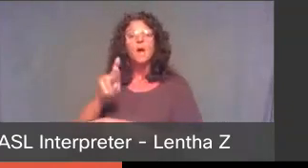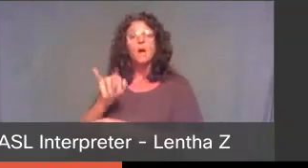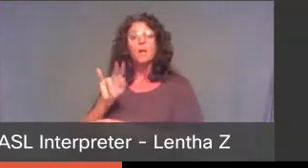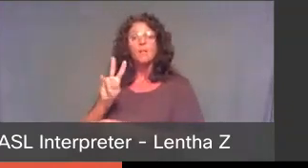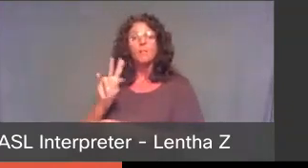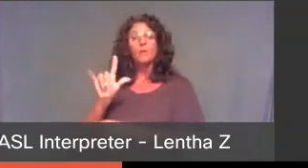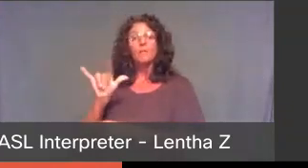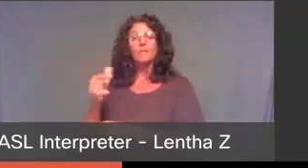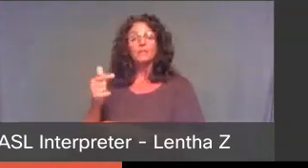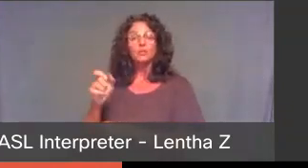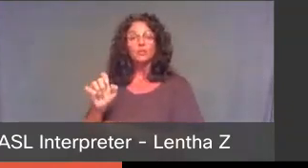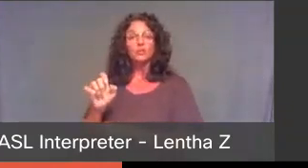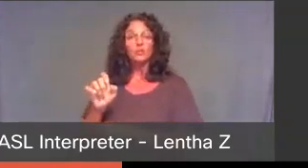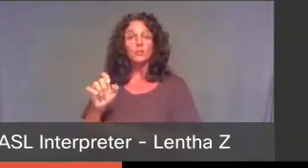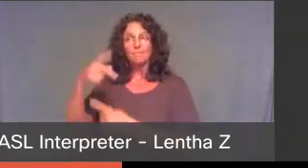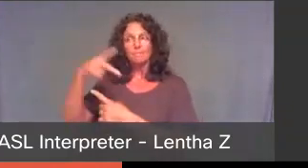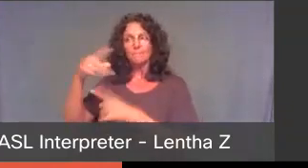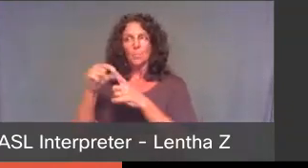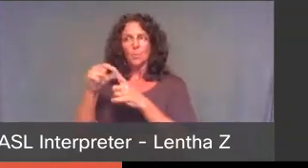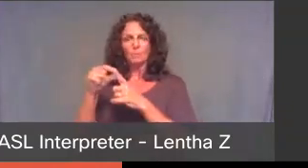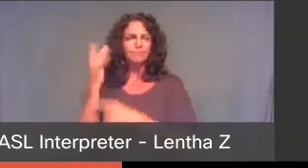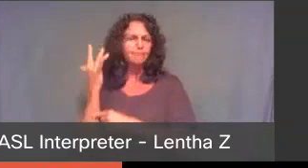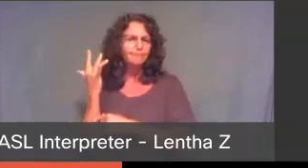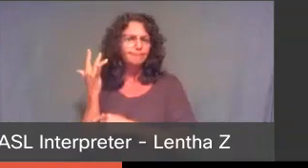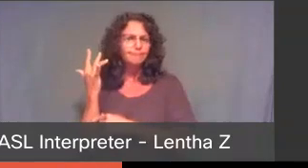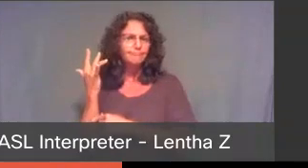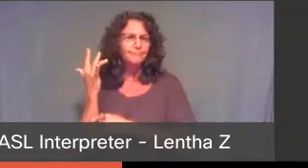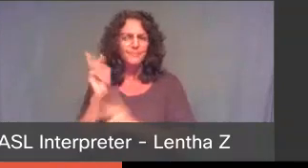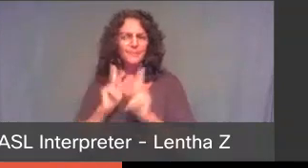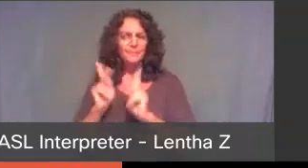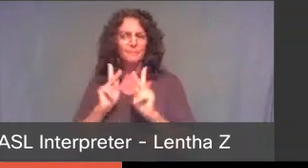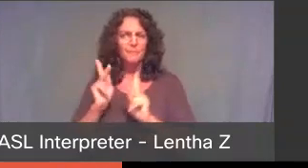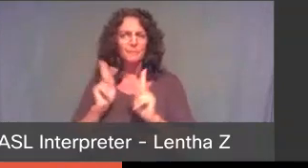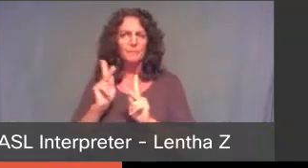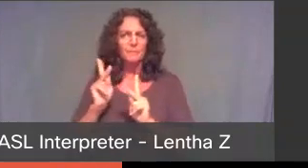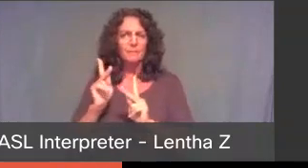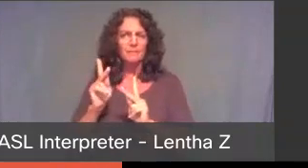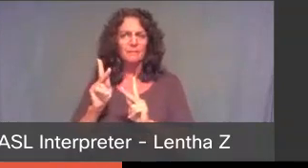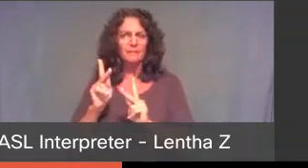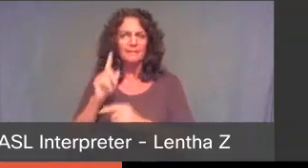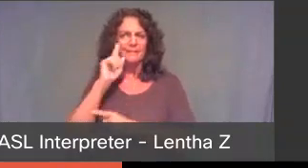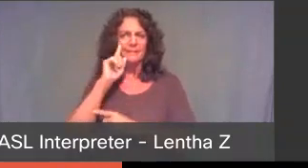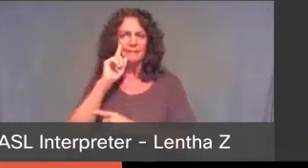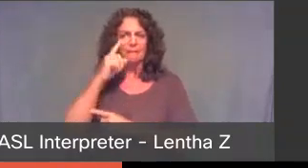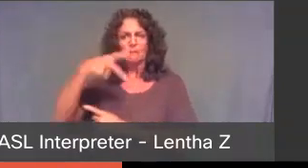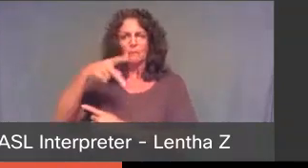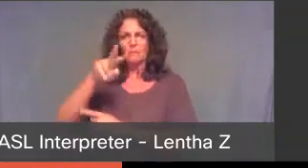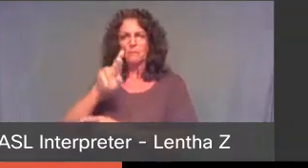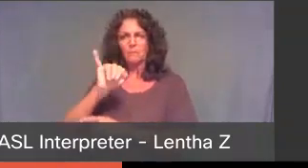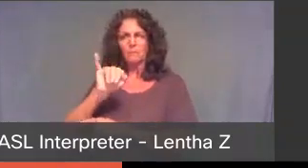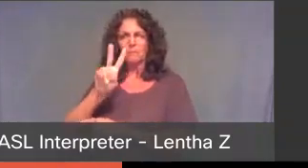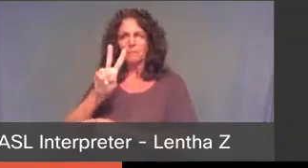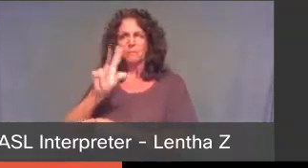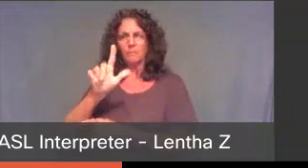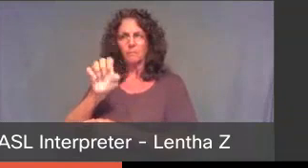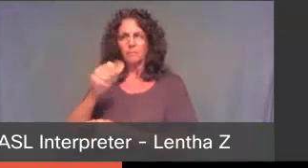P word because I think sometimes people carry a lot of baggage when it comes to the word privilege.